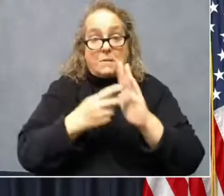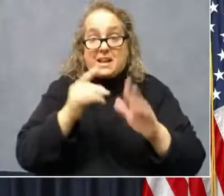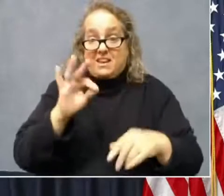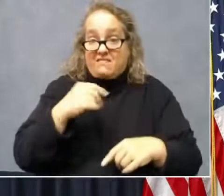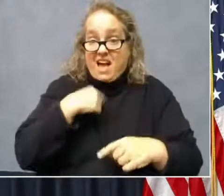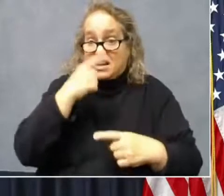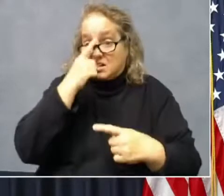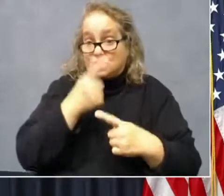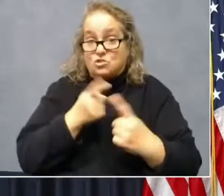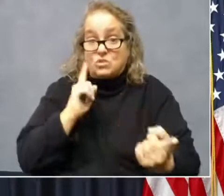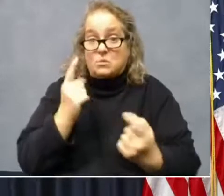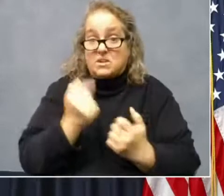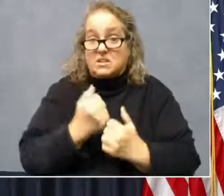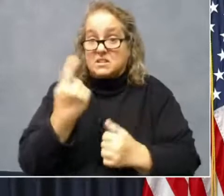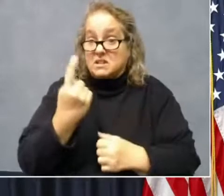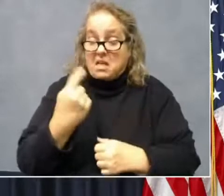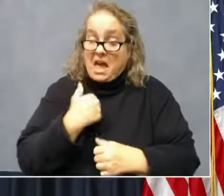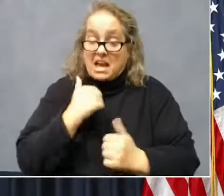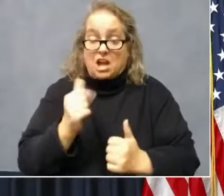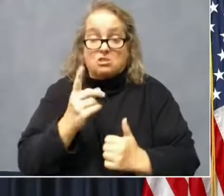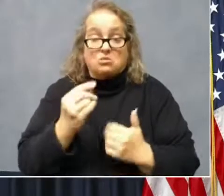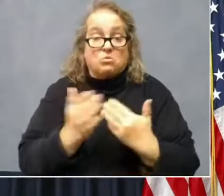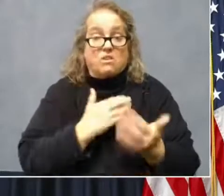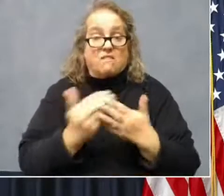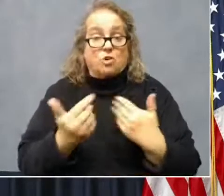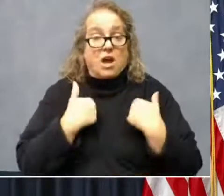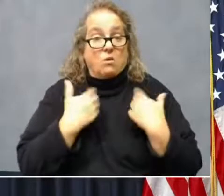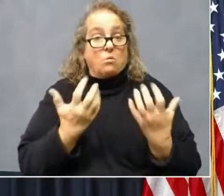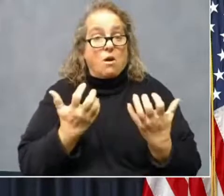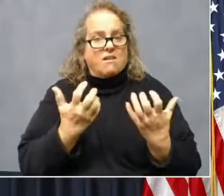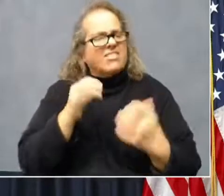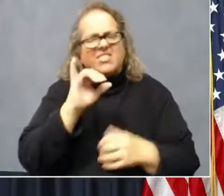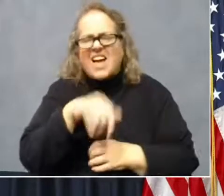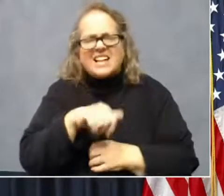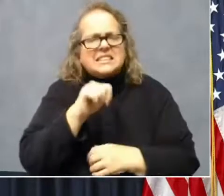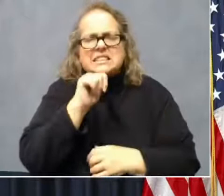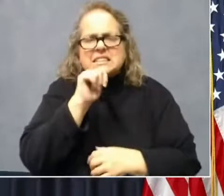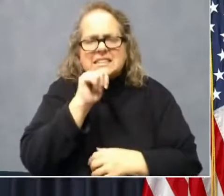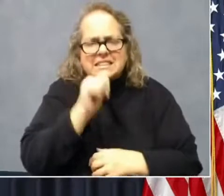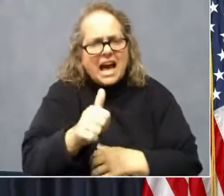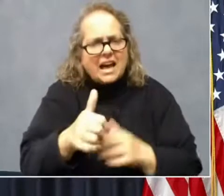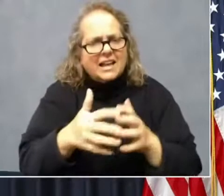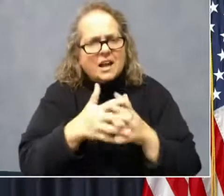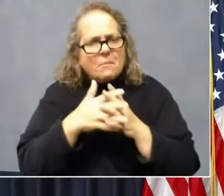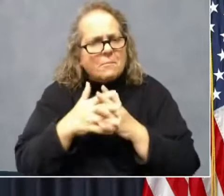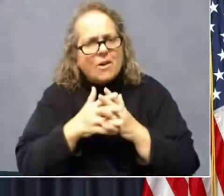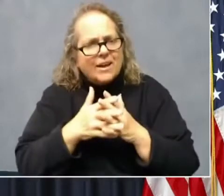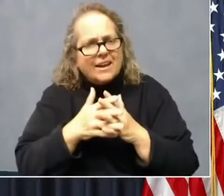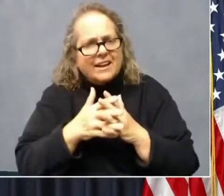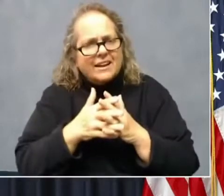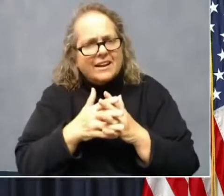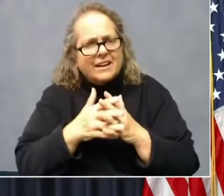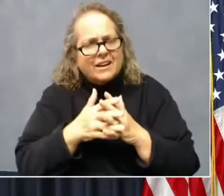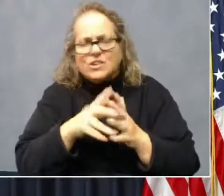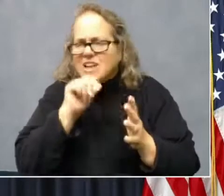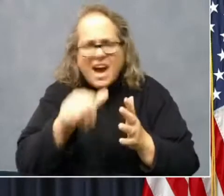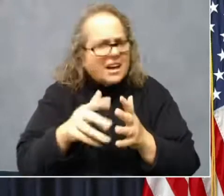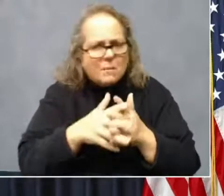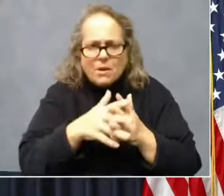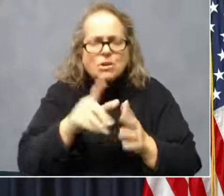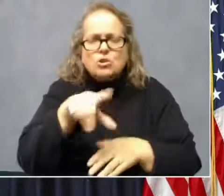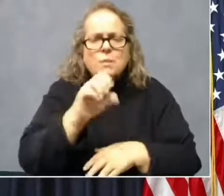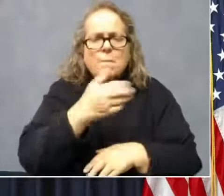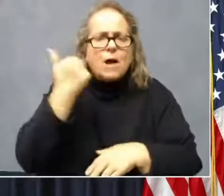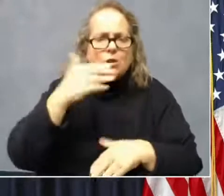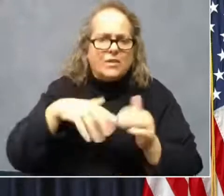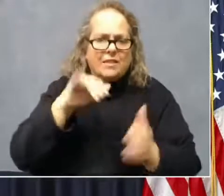I can do whatever I want. That is un-American. It's not American at all. and people should be better than that. You